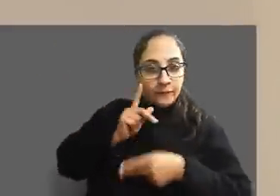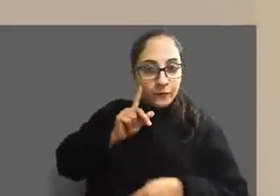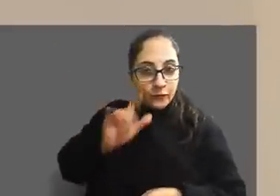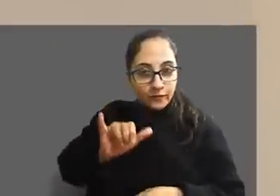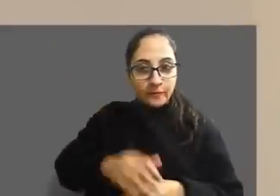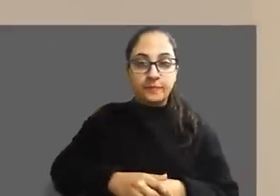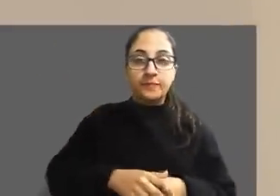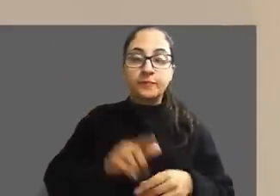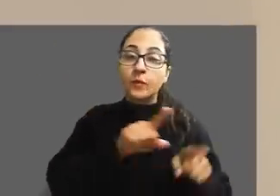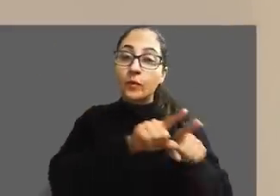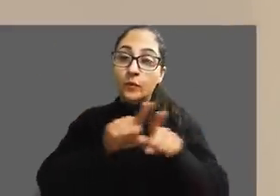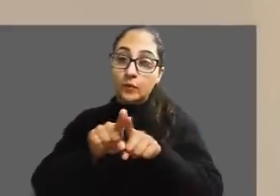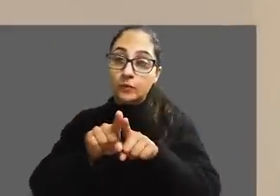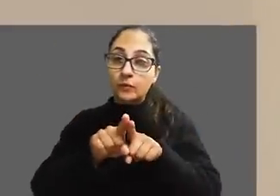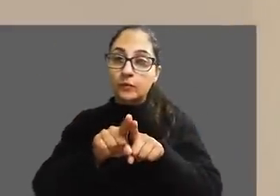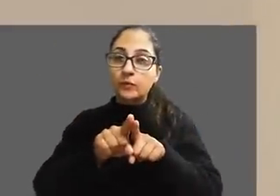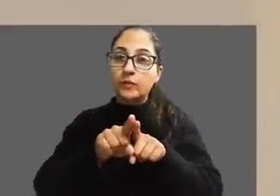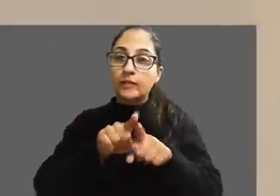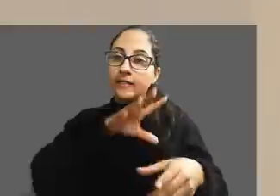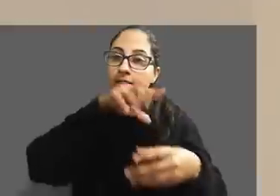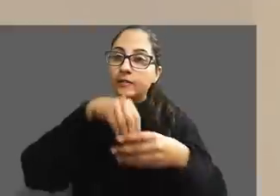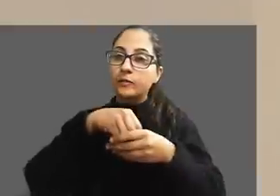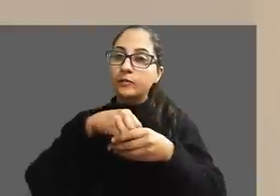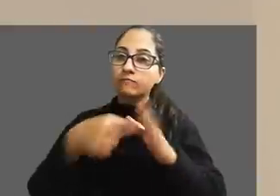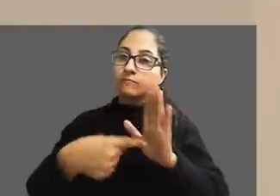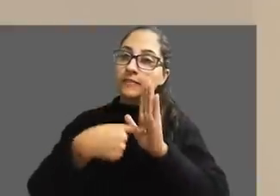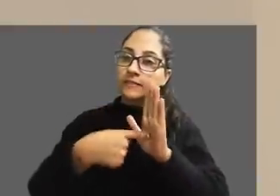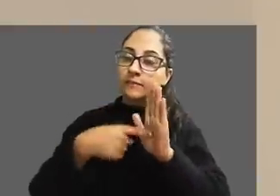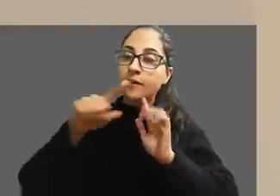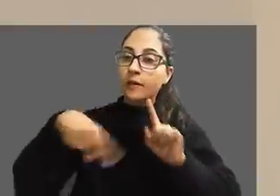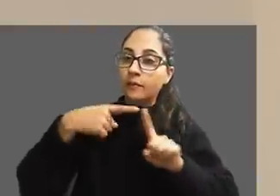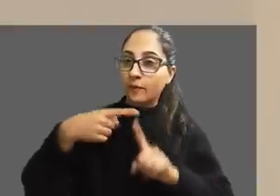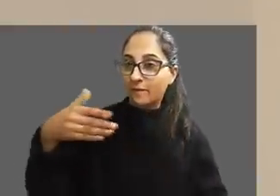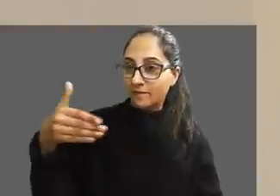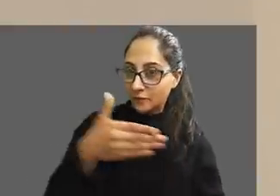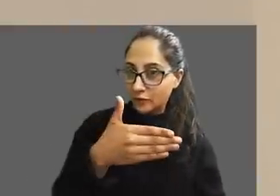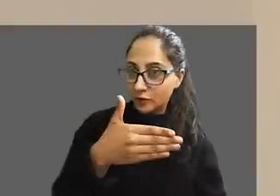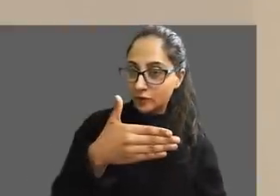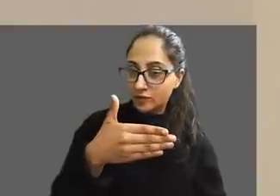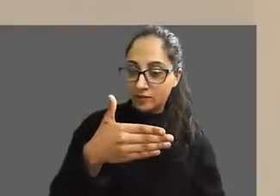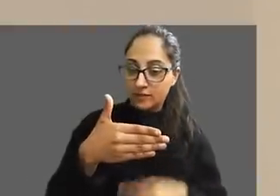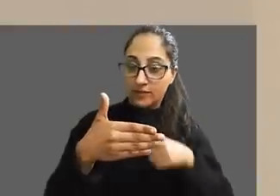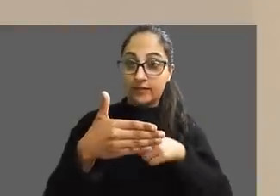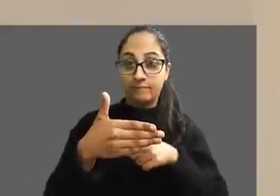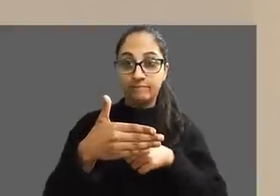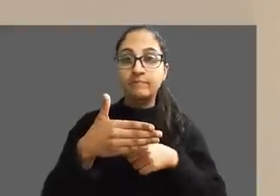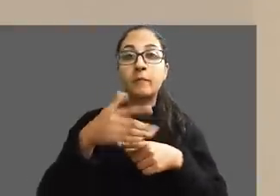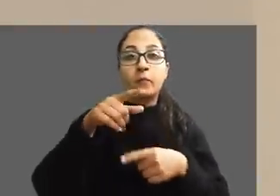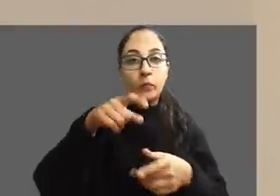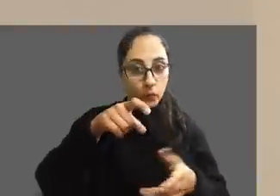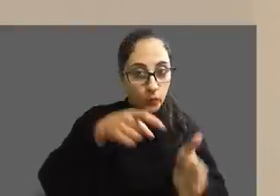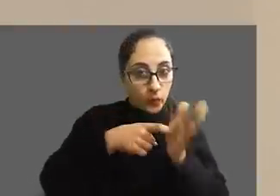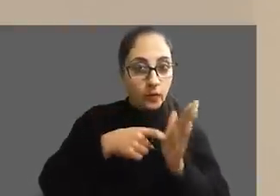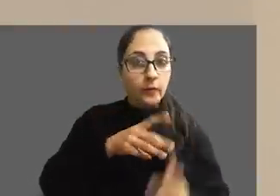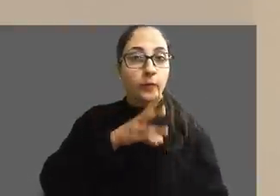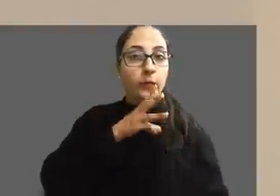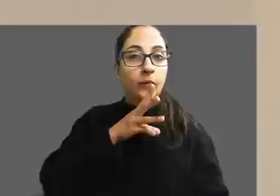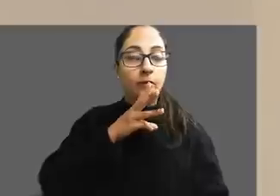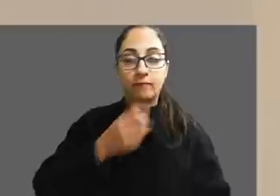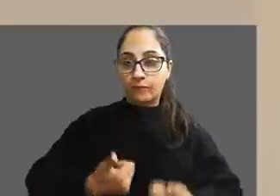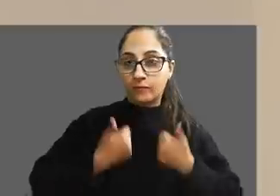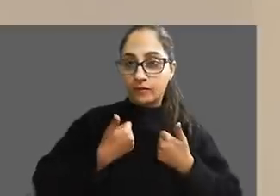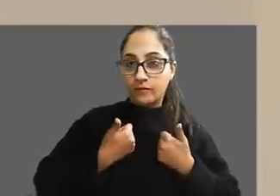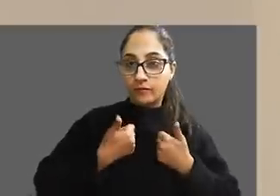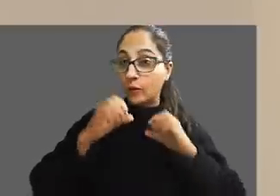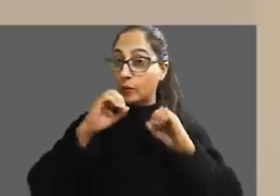I think about this Kinan or I sing this Kinan, this also brings me the memories of Mulaqat when Imam was here and we were so